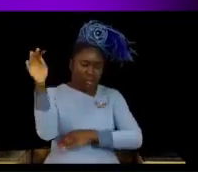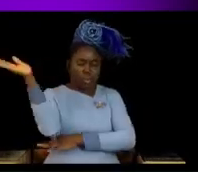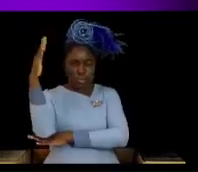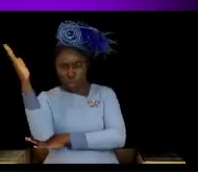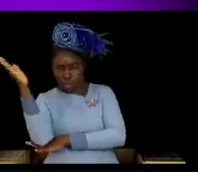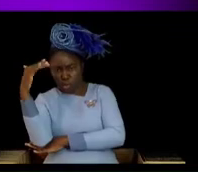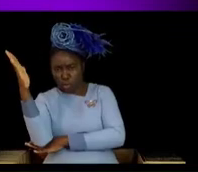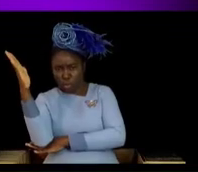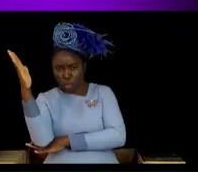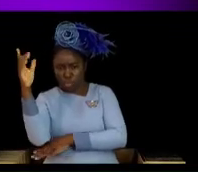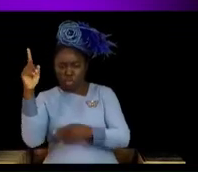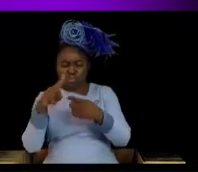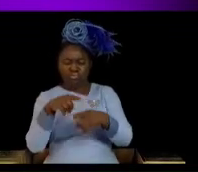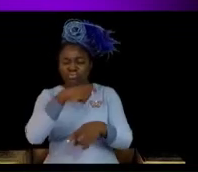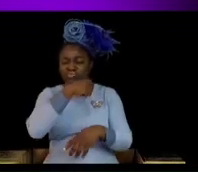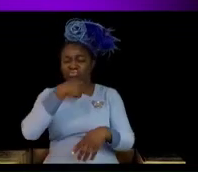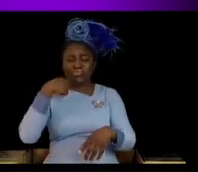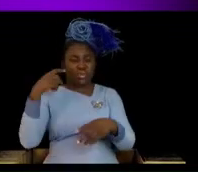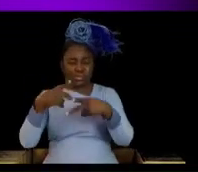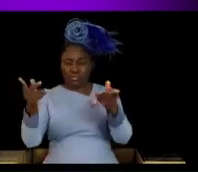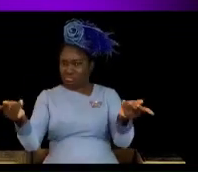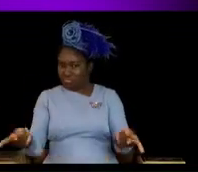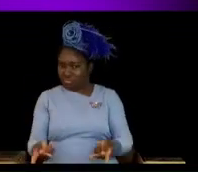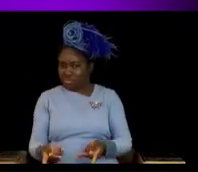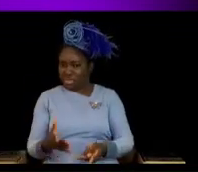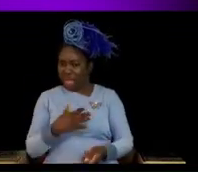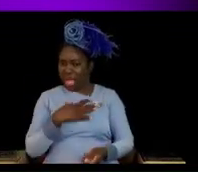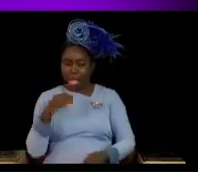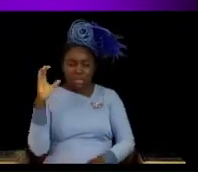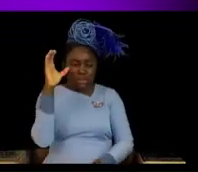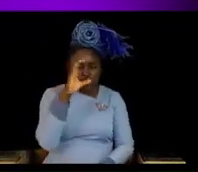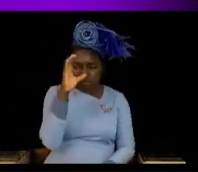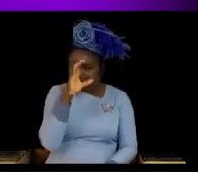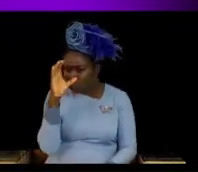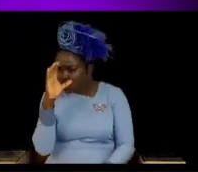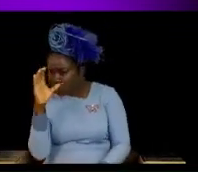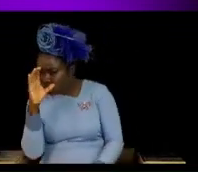into dry places, and finding no rest,